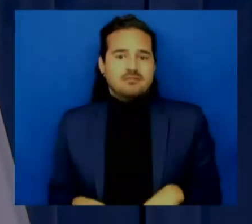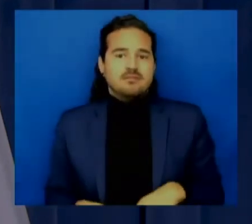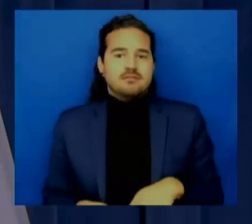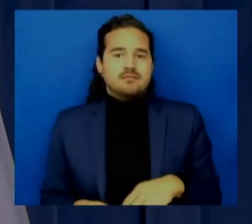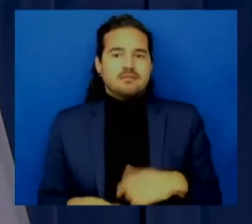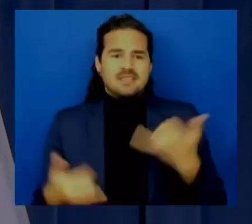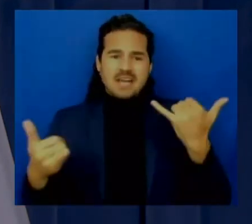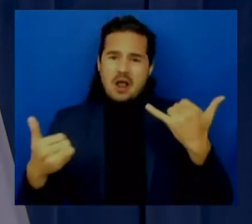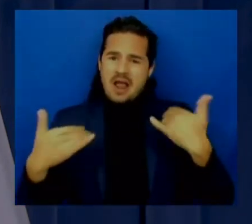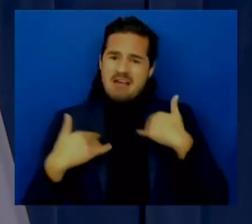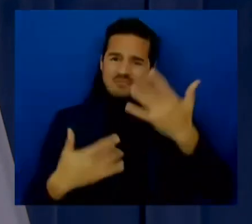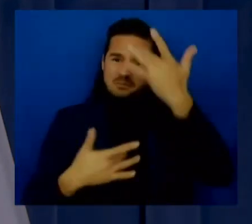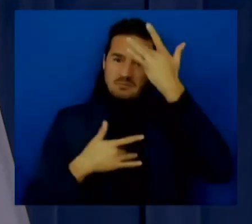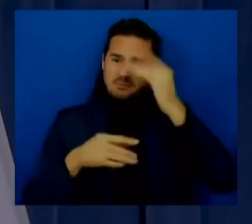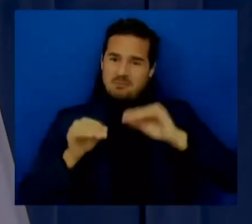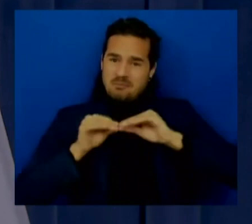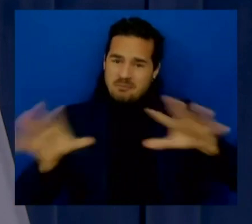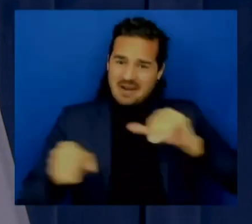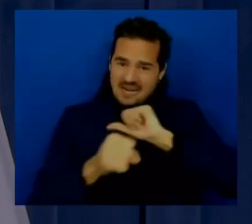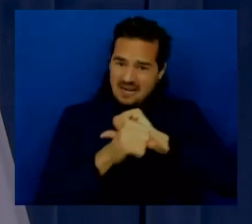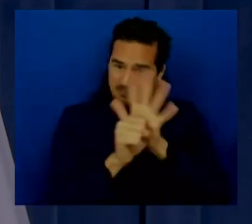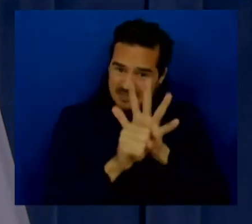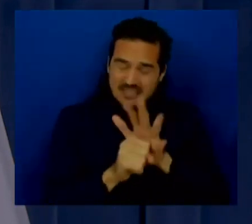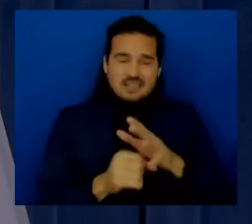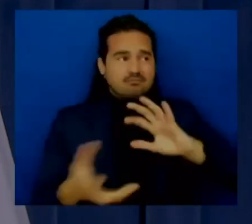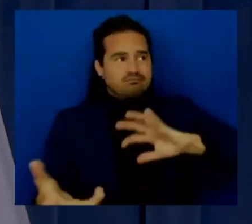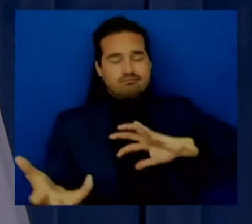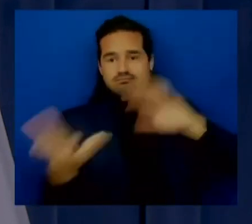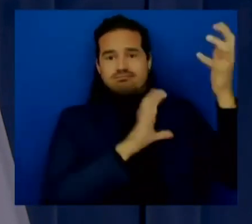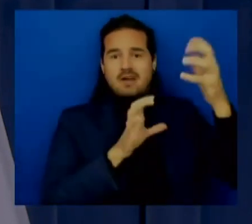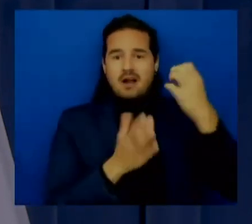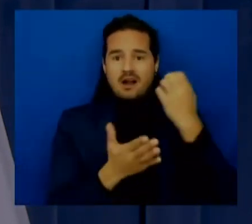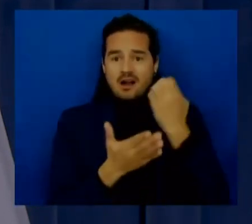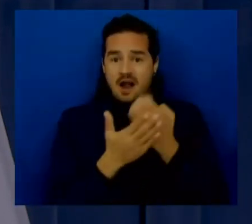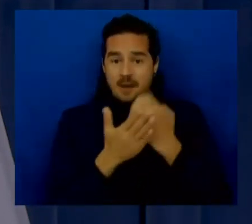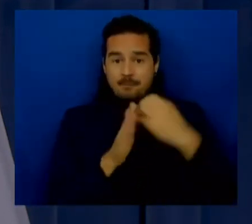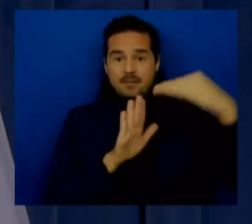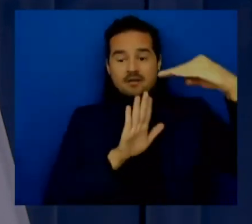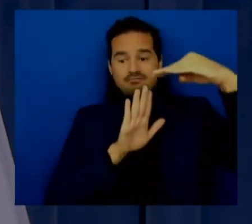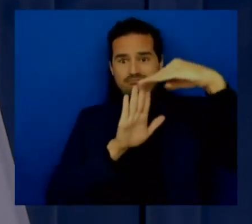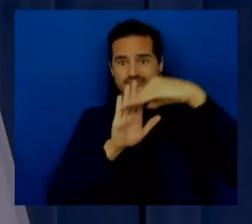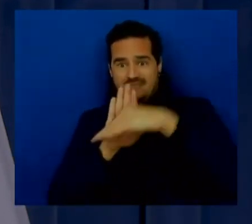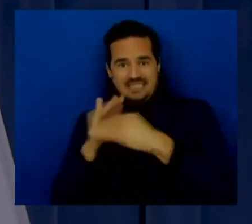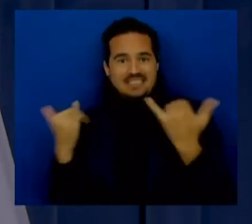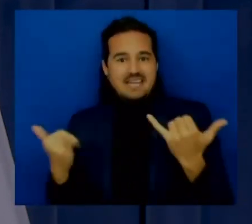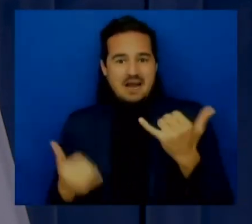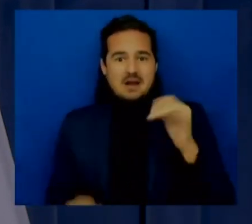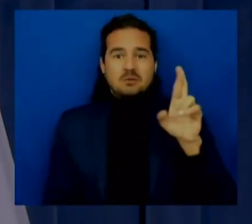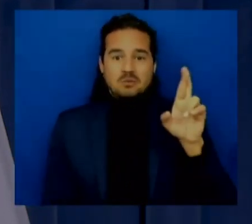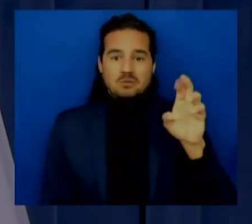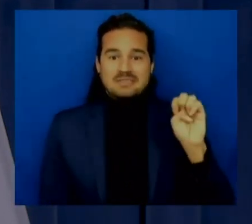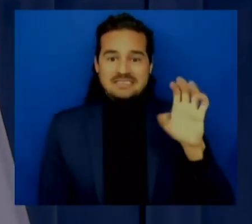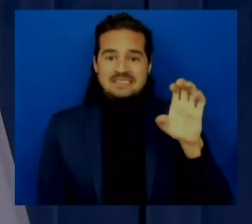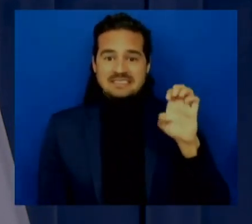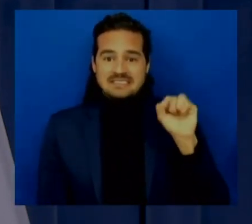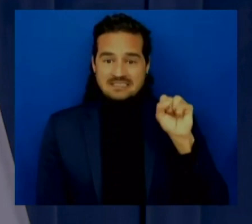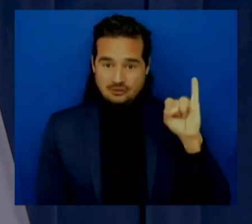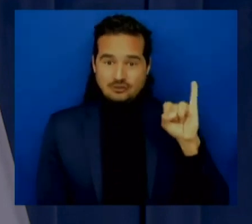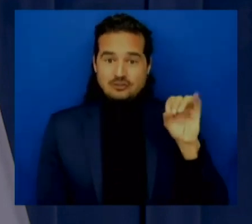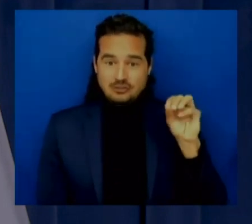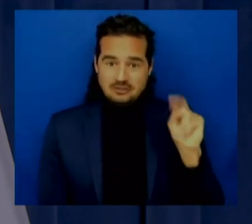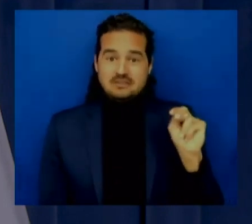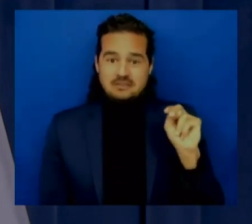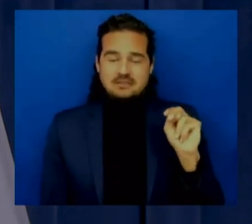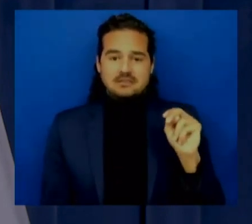is a significant moment, not only extending protections that were due to expire this Sunday, extending them through June 30th of